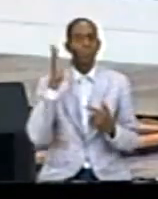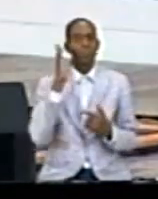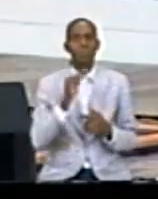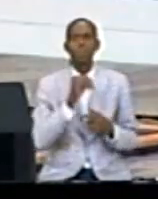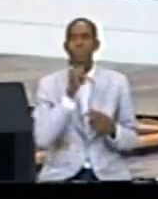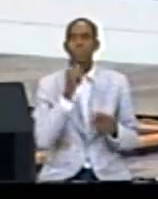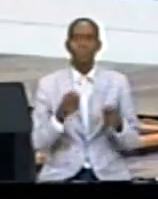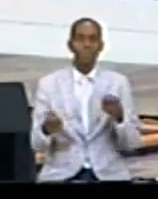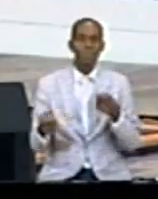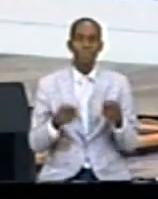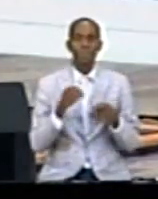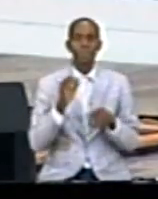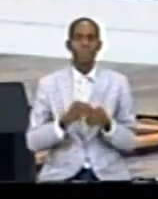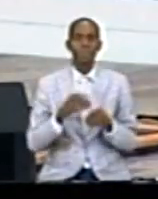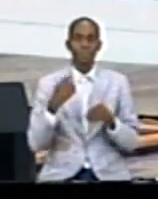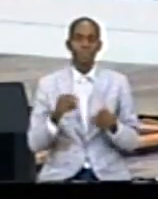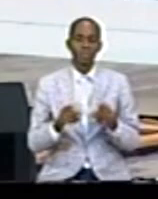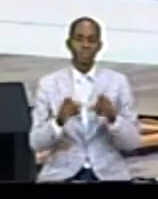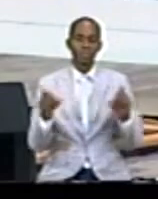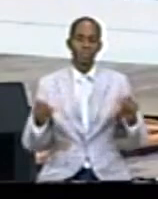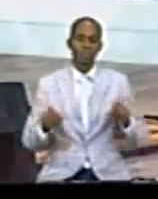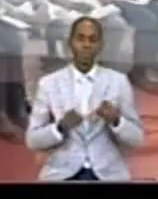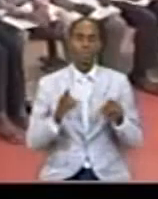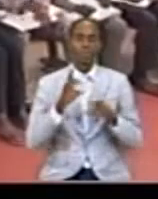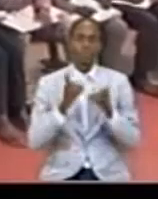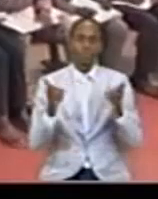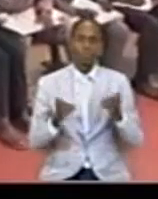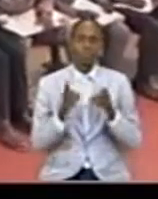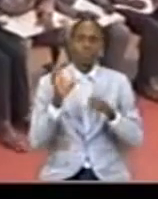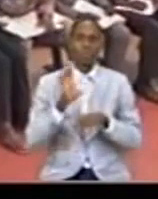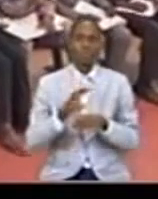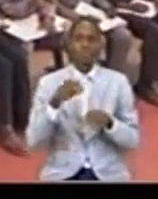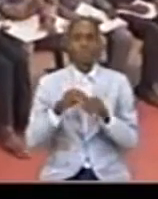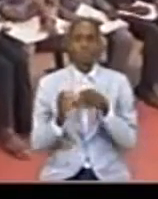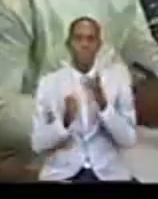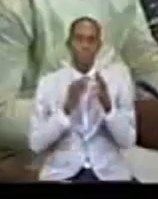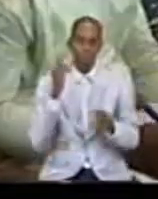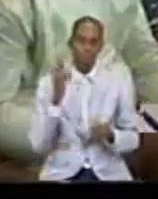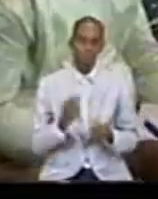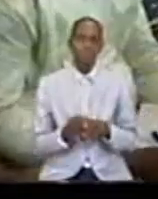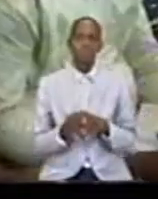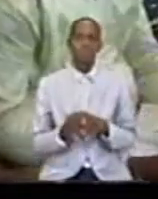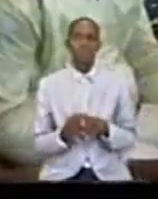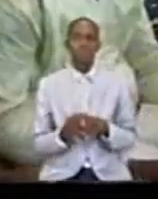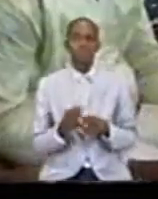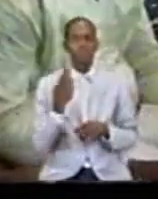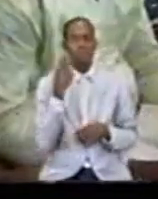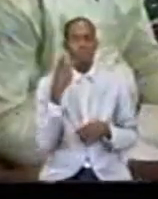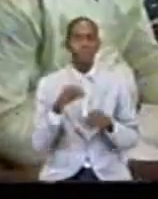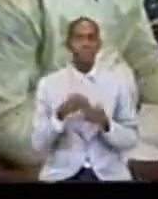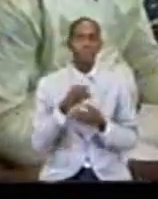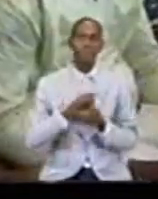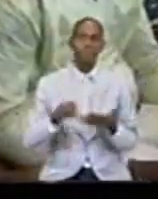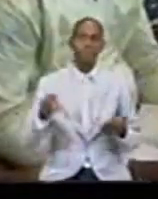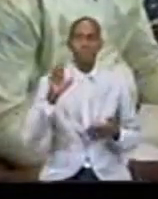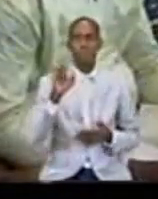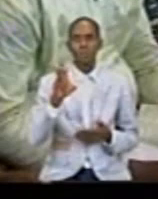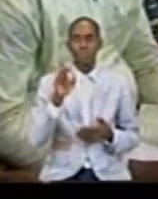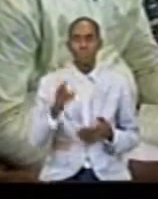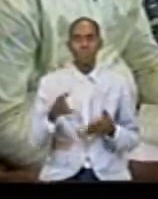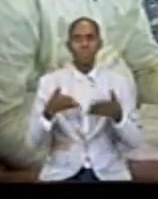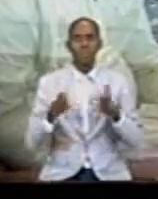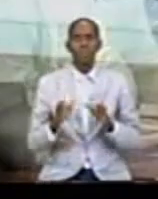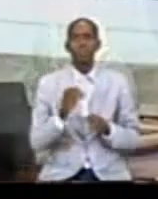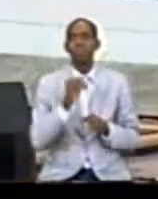reign in the local church in Jesus' name. Look at verse 12. Let